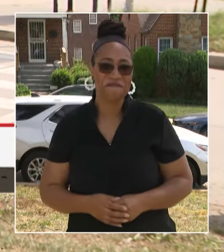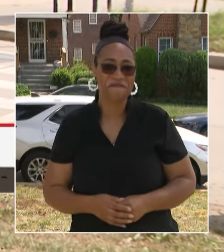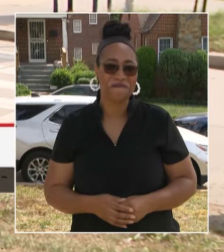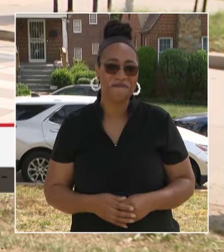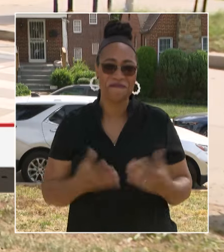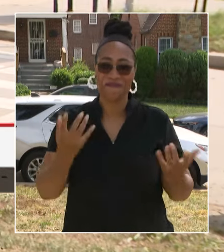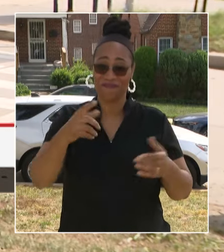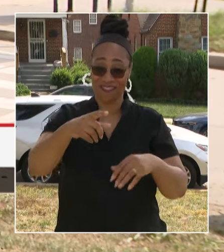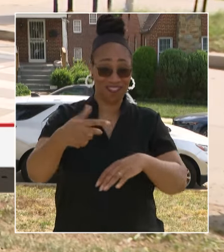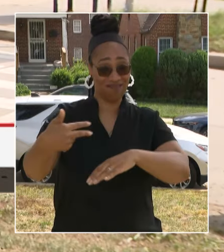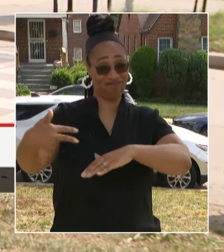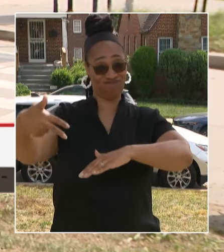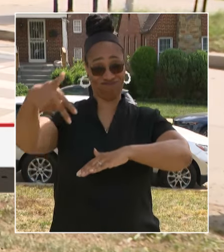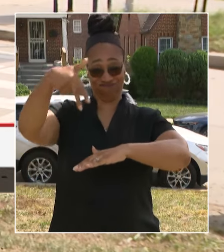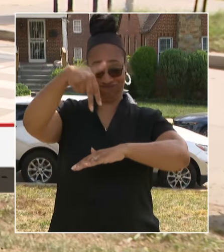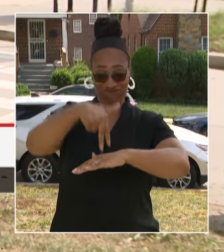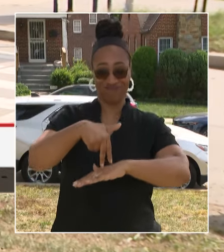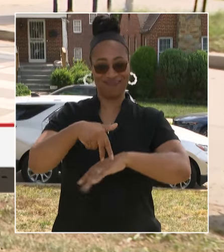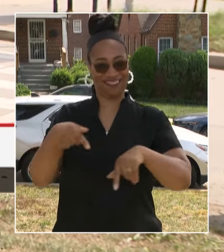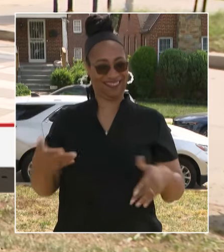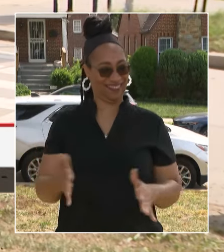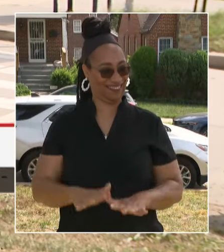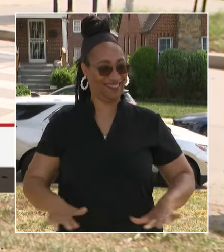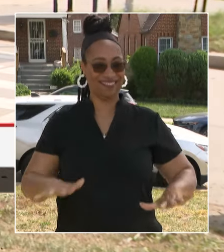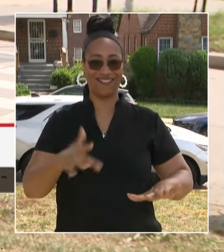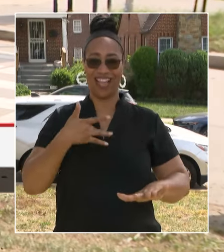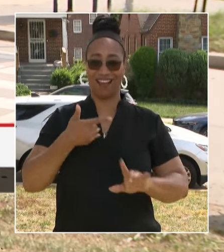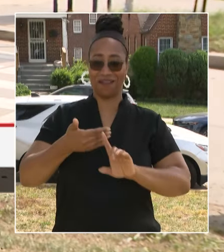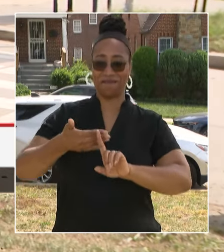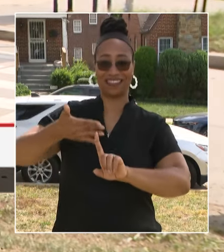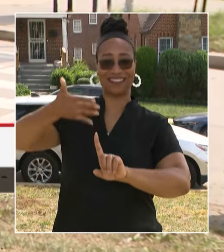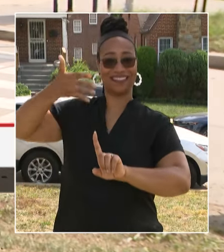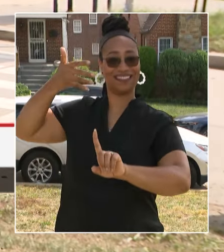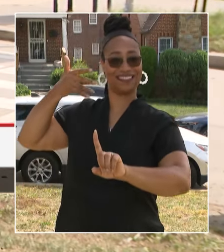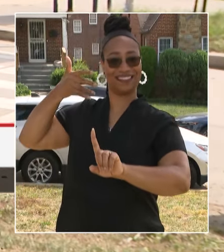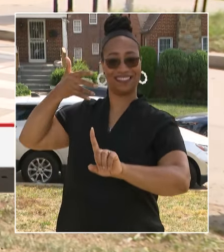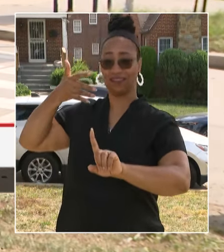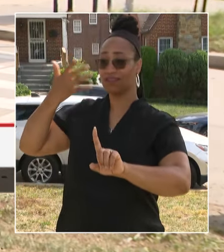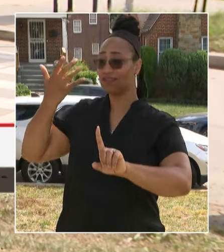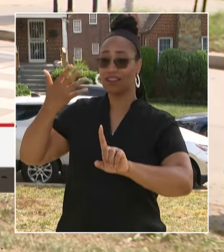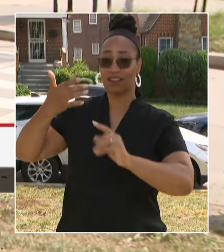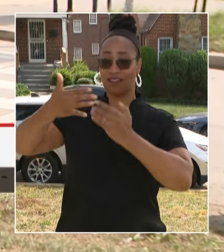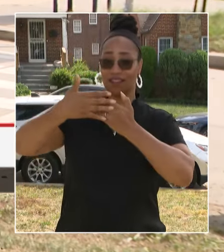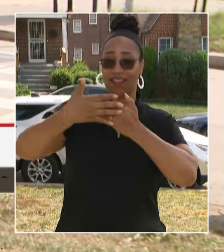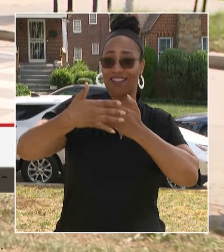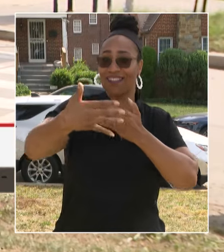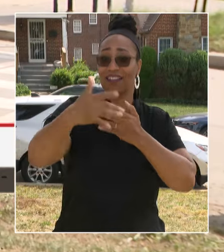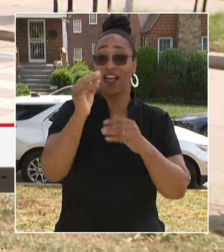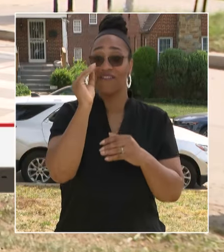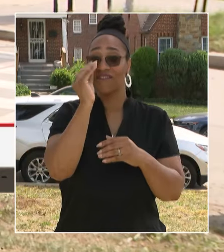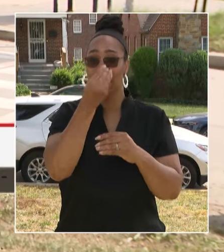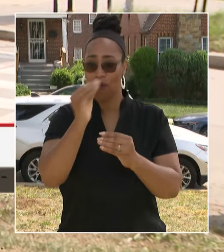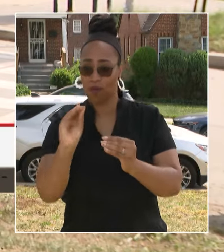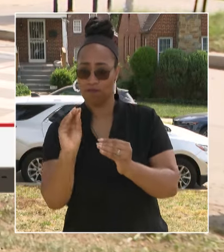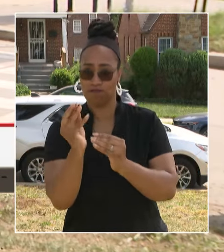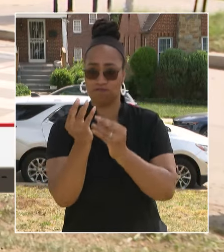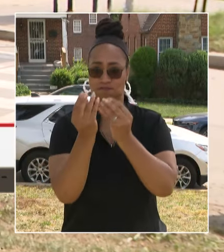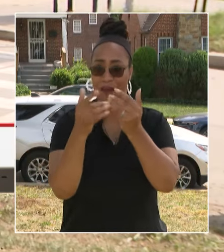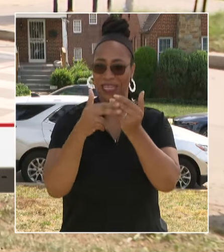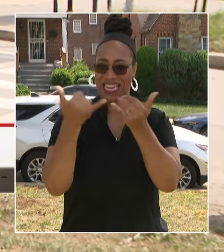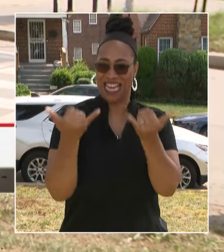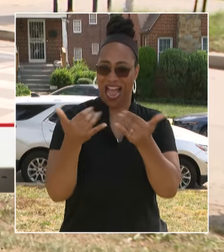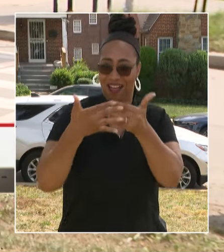if you touch the youth, you touch the future. And that should be our job, to touch the future in honor of Dr. Spaulding. Thank you so much for